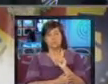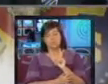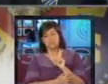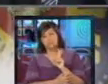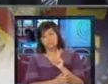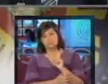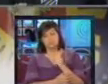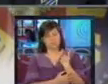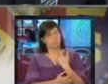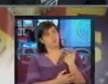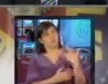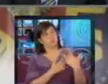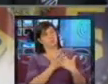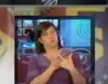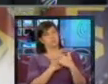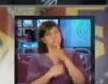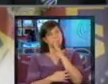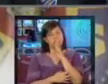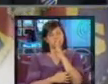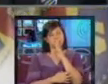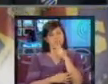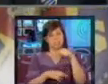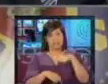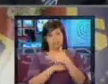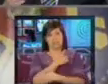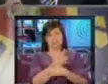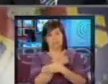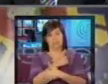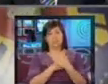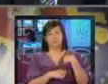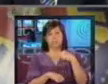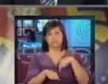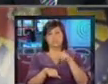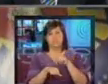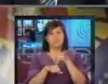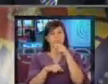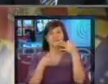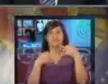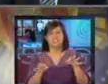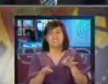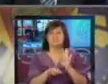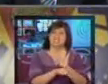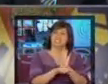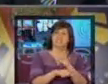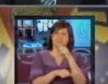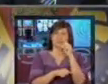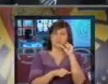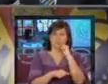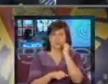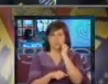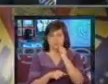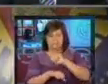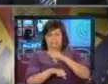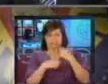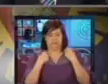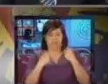what strikes me from the speech is that, you know, this country, we are a nation of unfinished businesses. And, you know, our strength